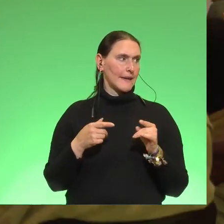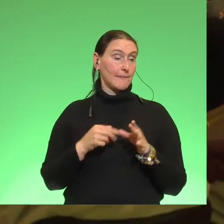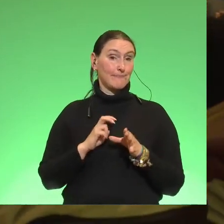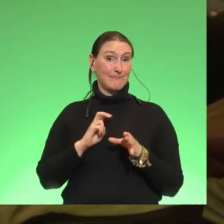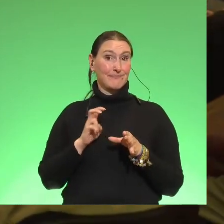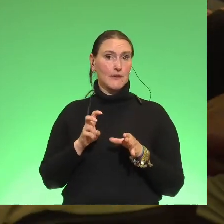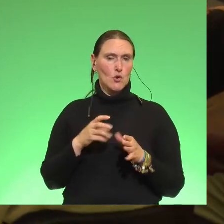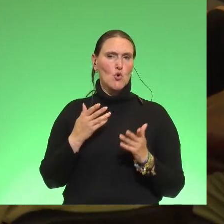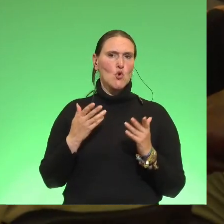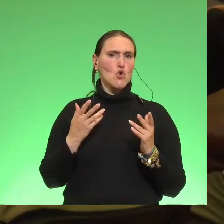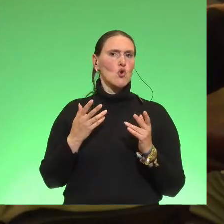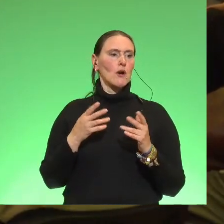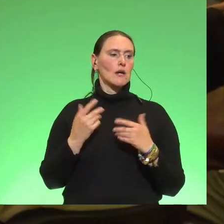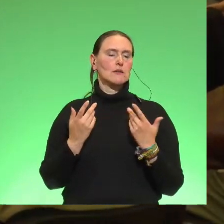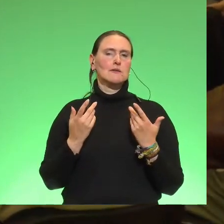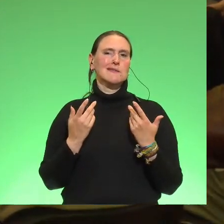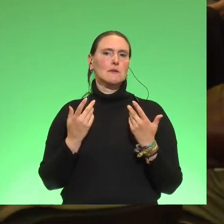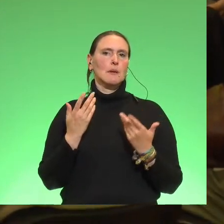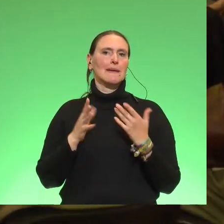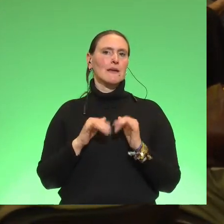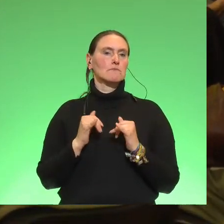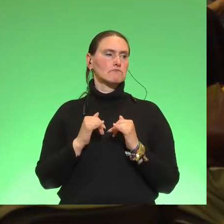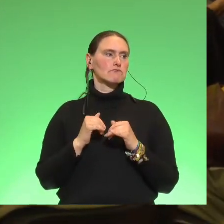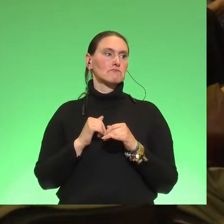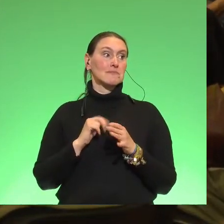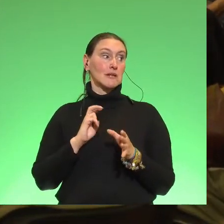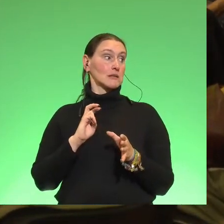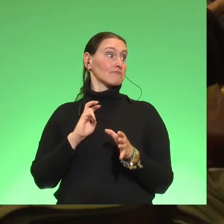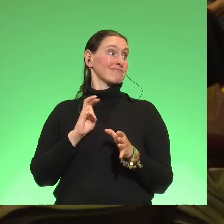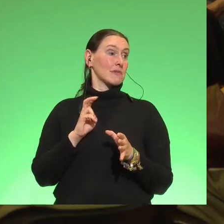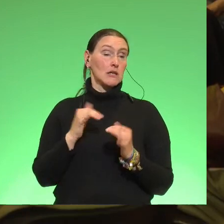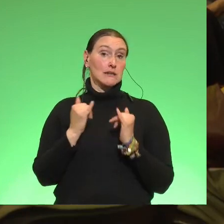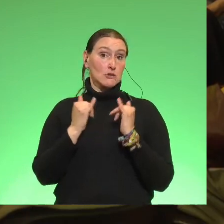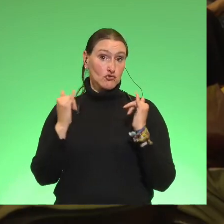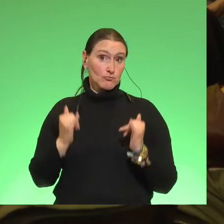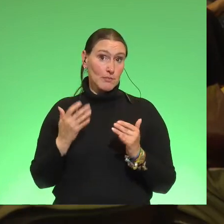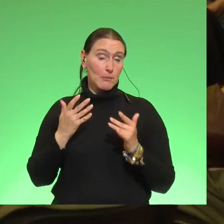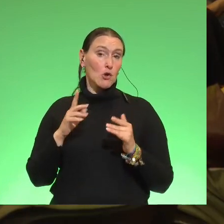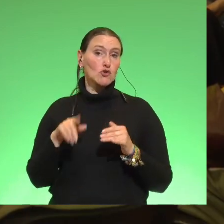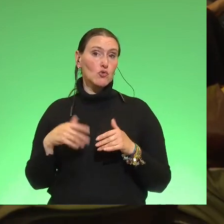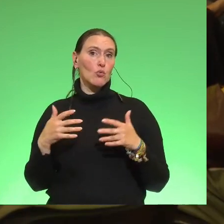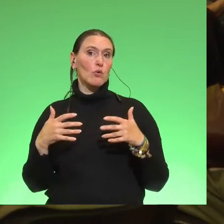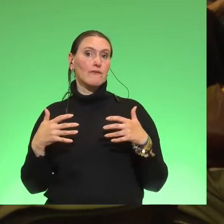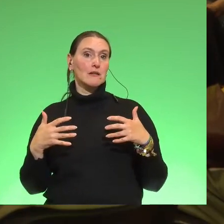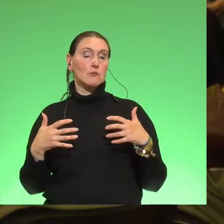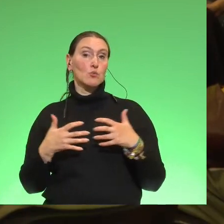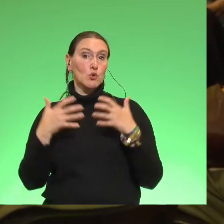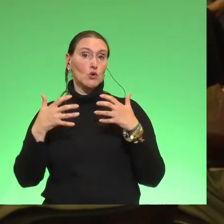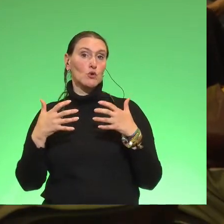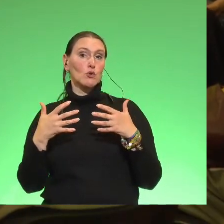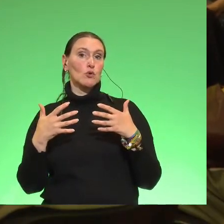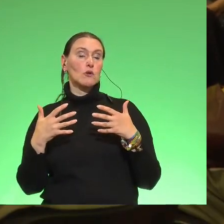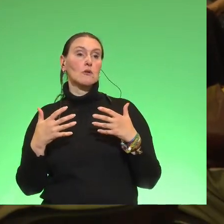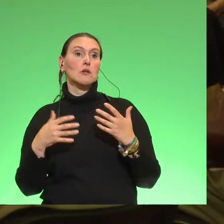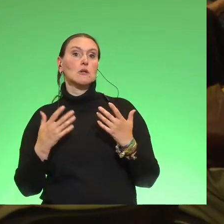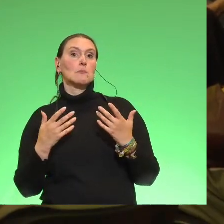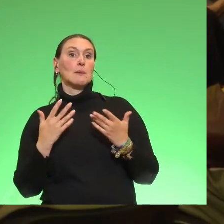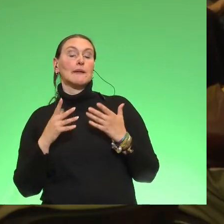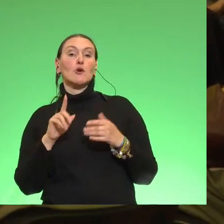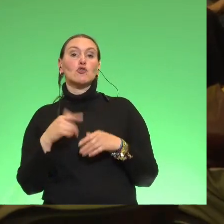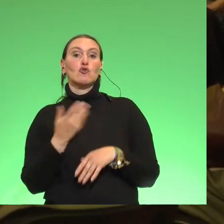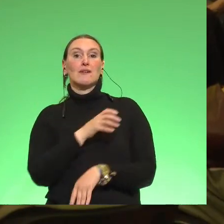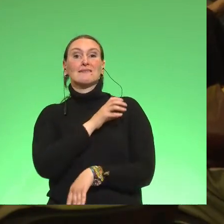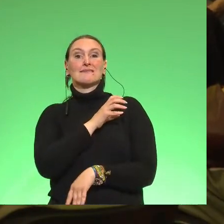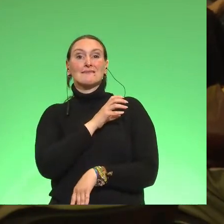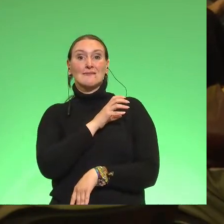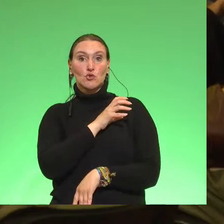maybe completely failing, ending up in a kind of war, but then it's about taking this risk, then a